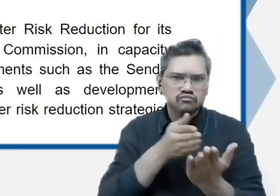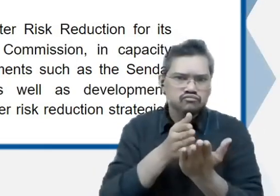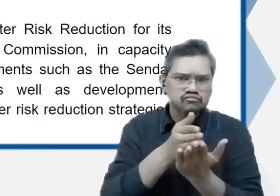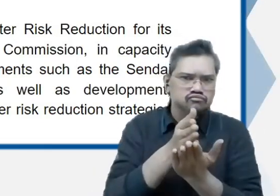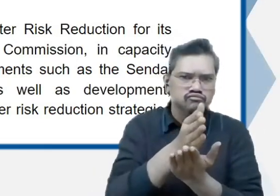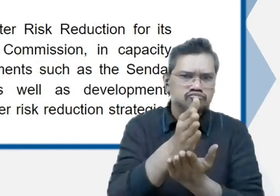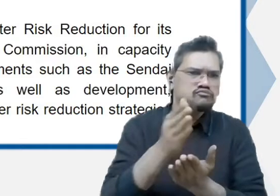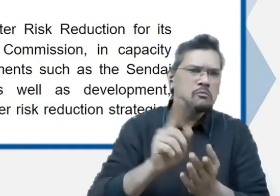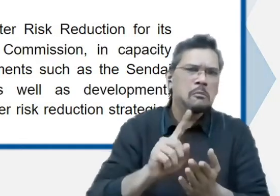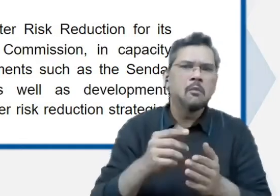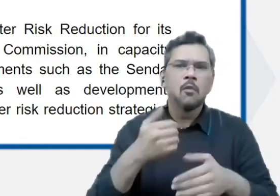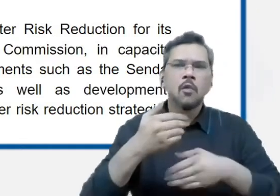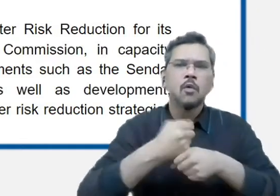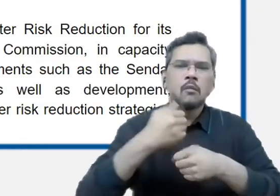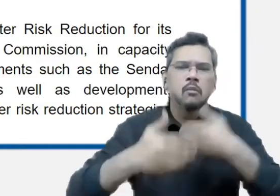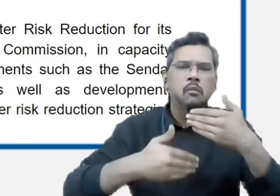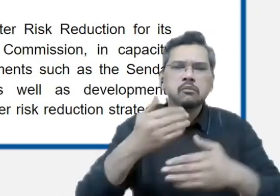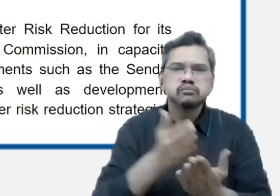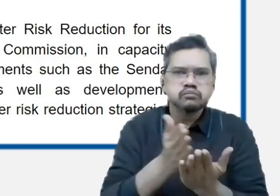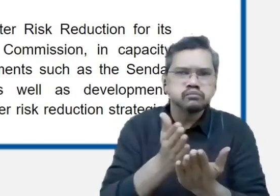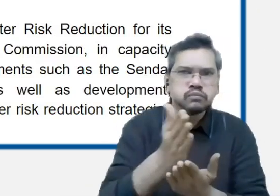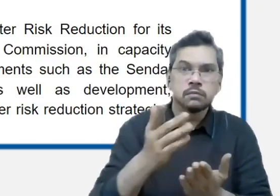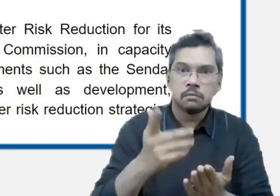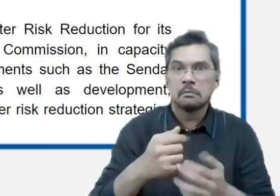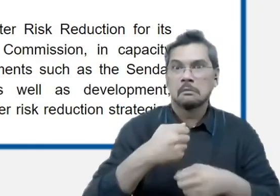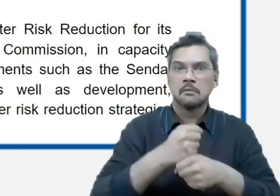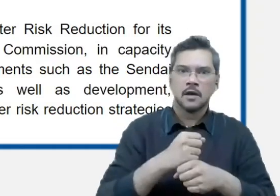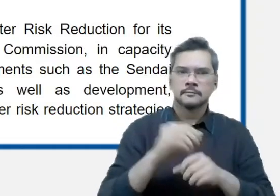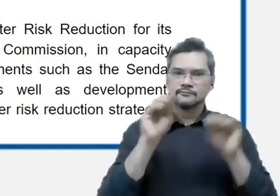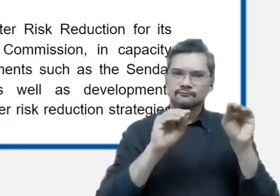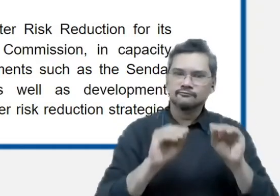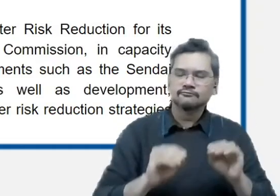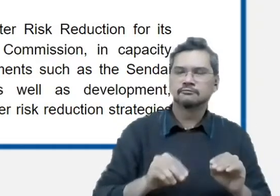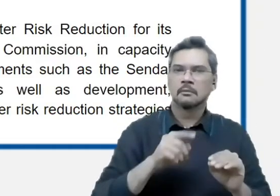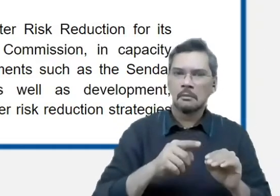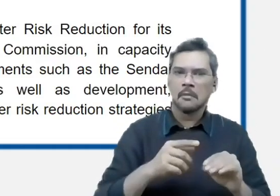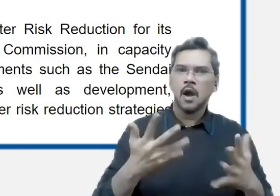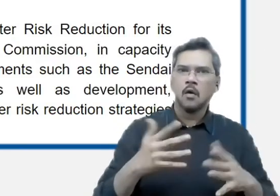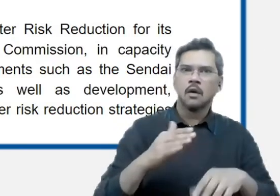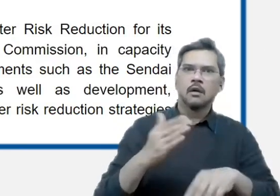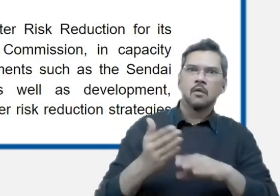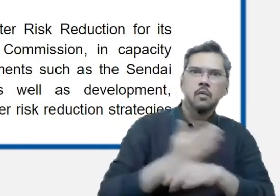and early action, including the context of transboundary risk management.